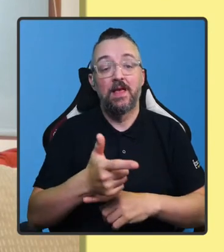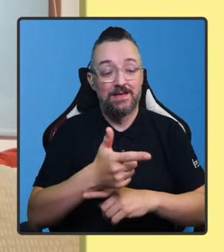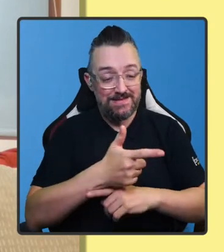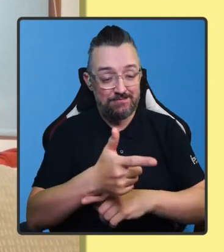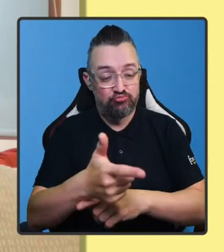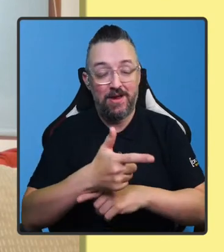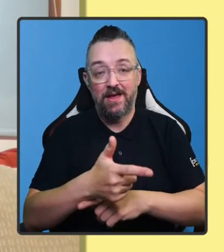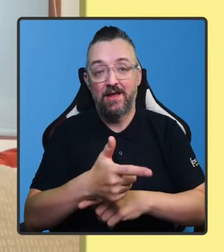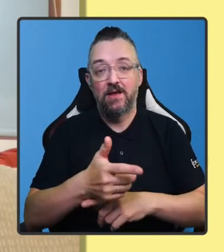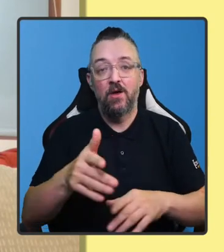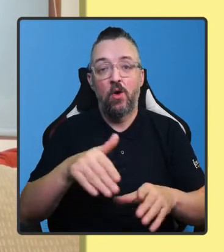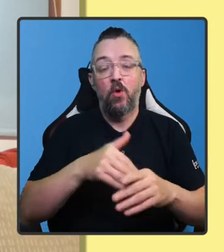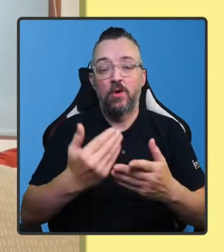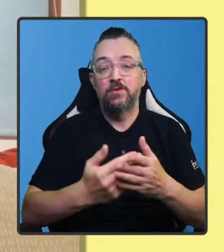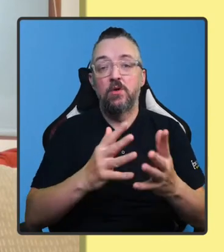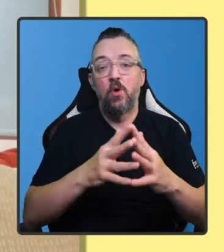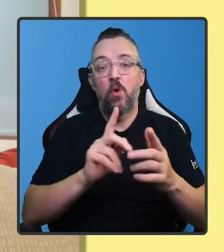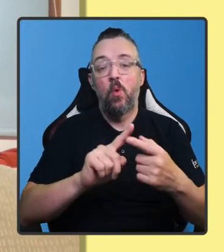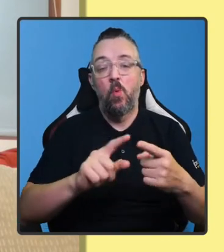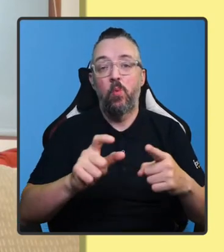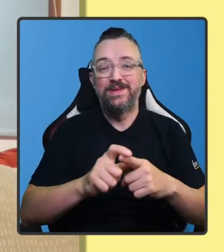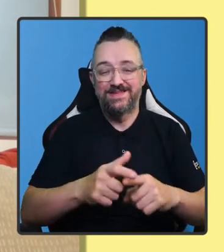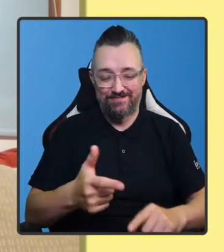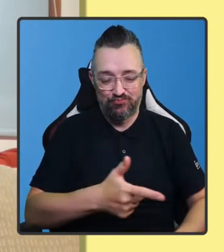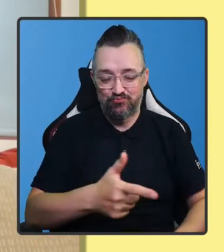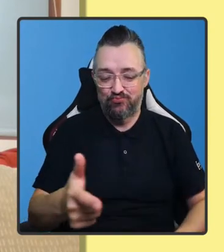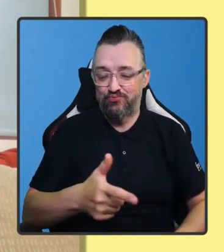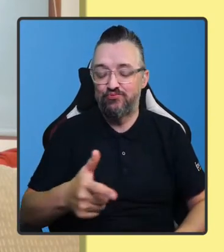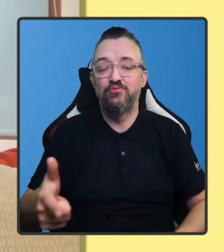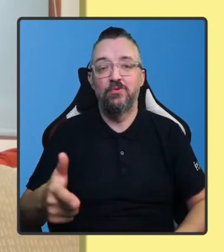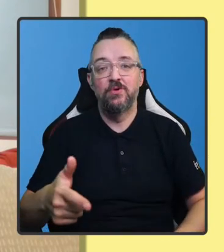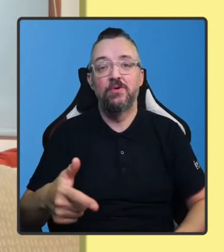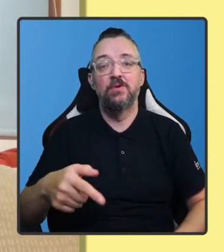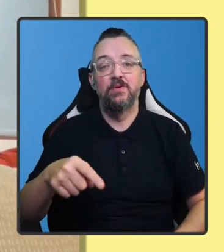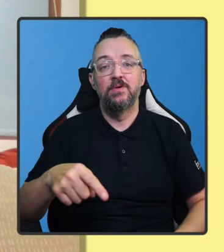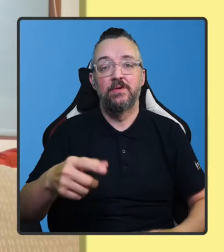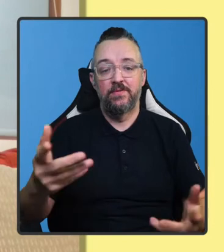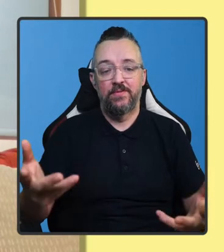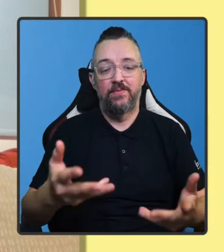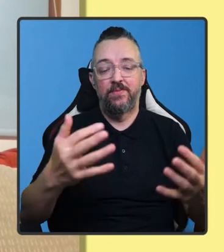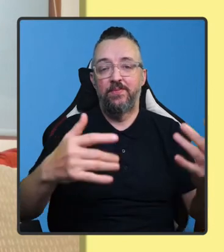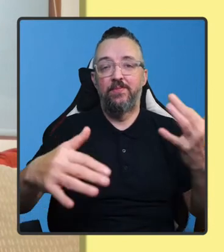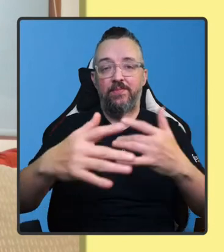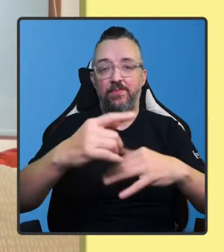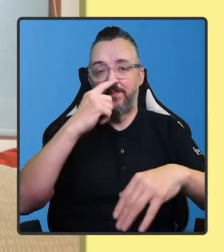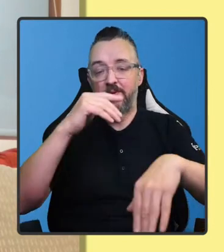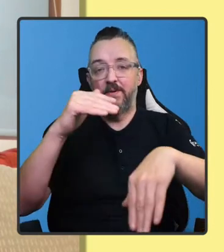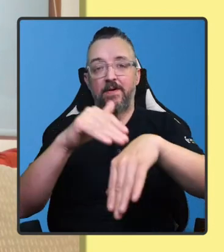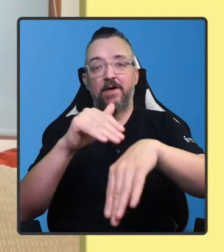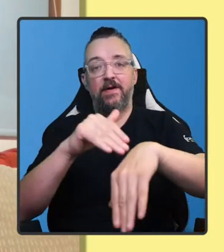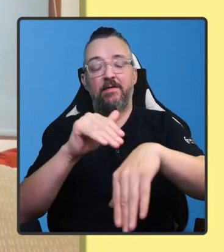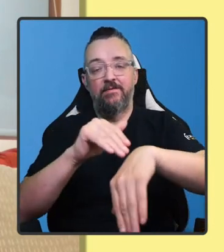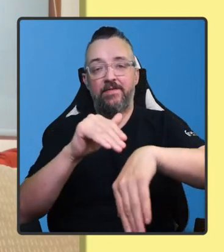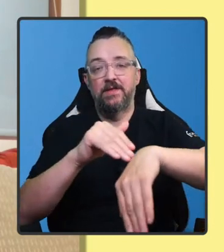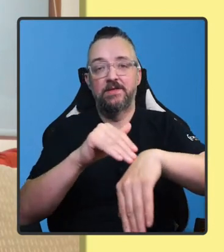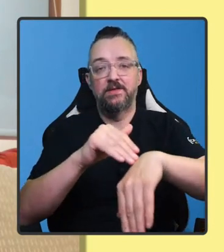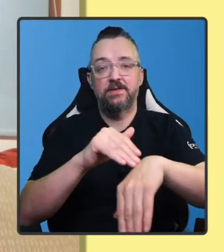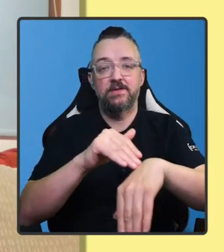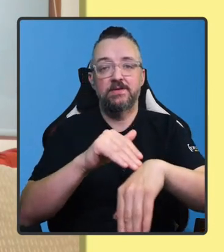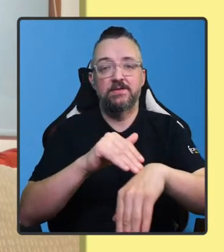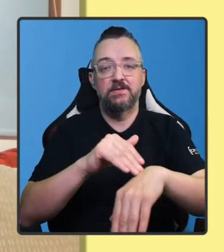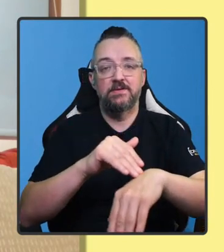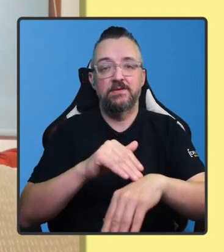early onto wheat and oats might have the additional effects of